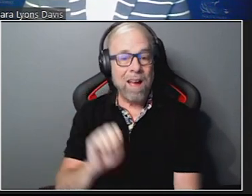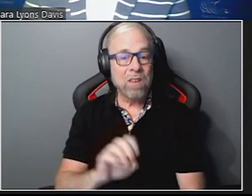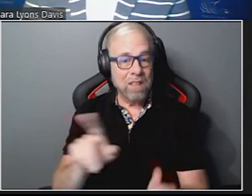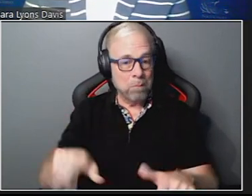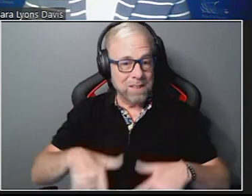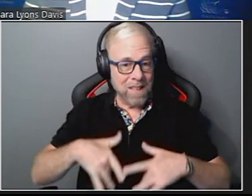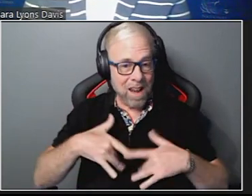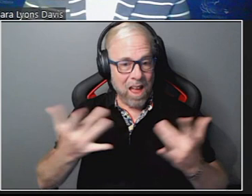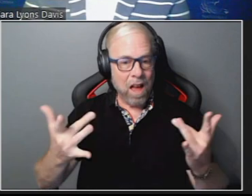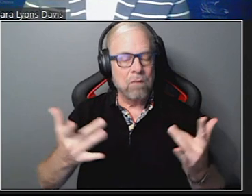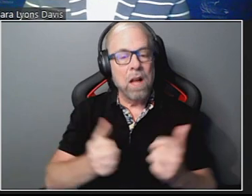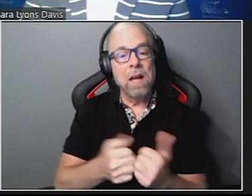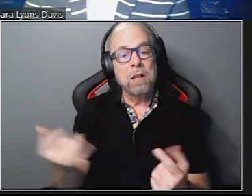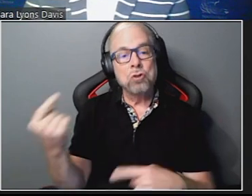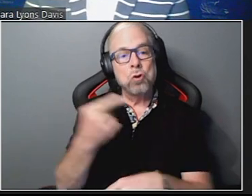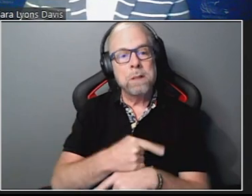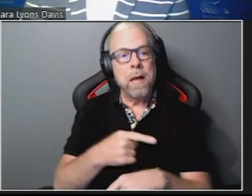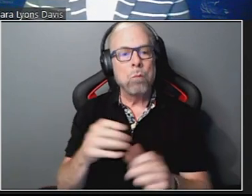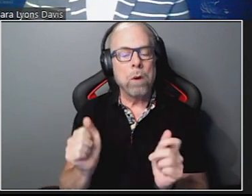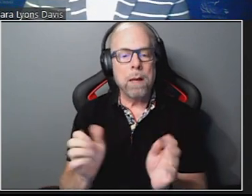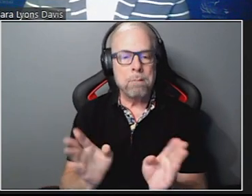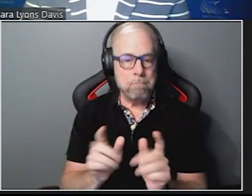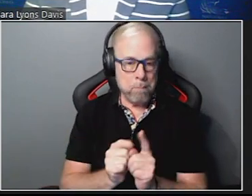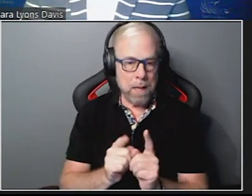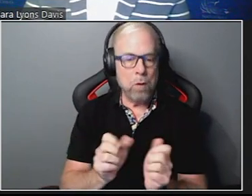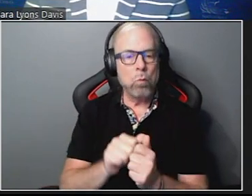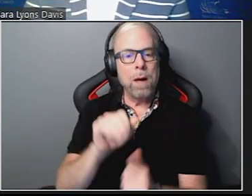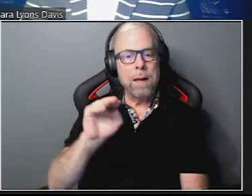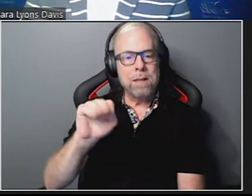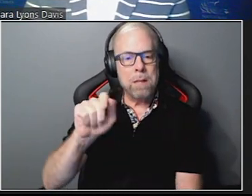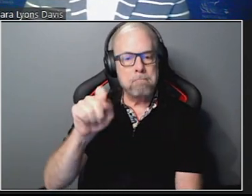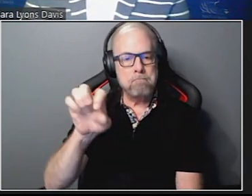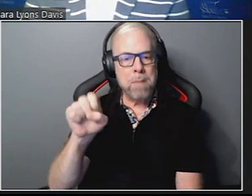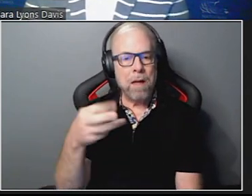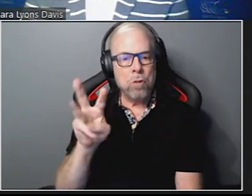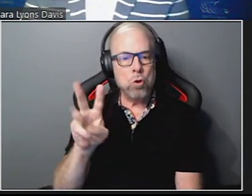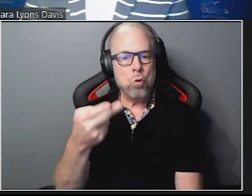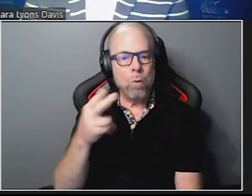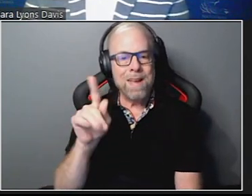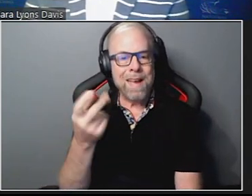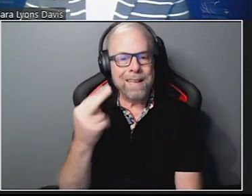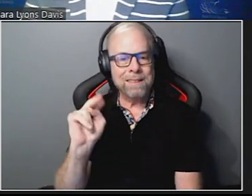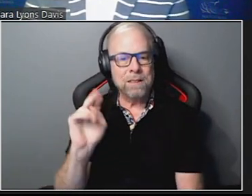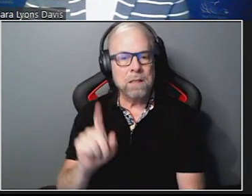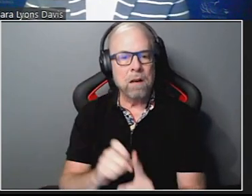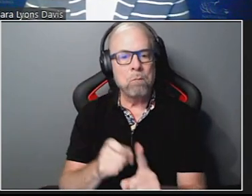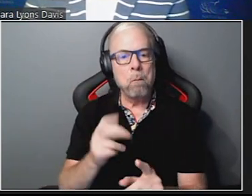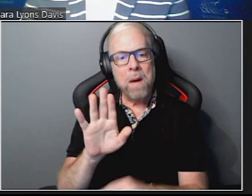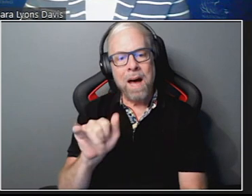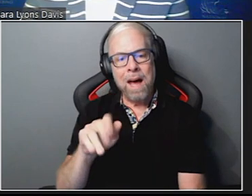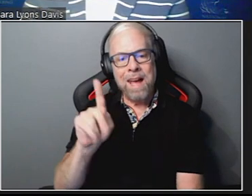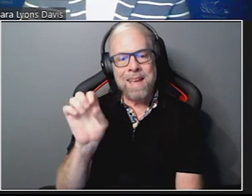meet Matthew Henson, portrayed by actor and storyteller Keith Henley of the American Historical